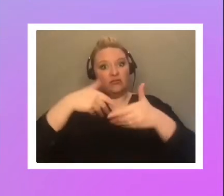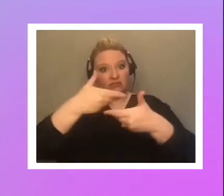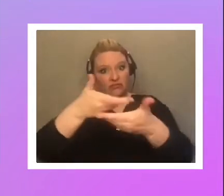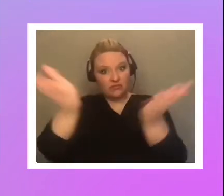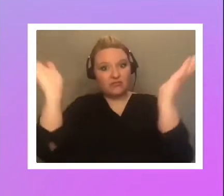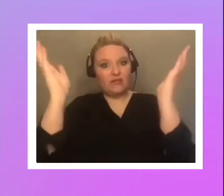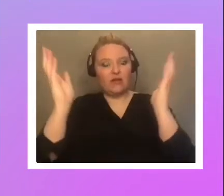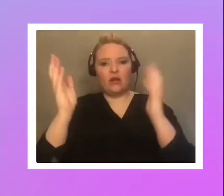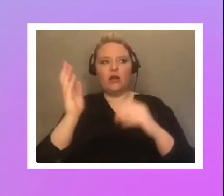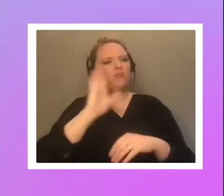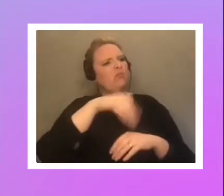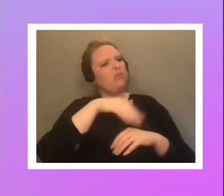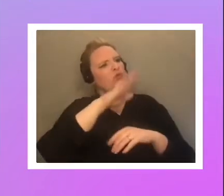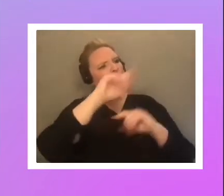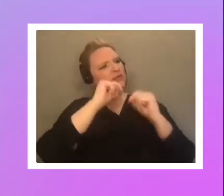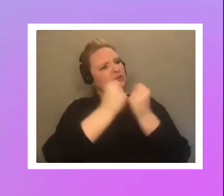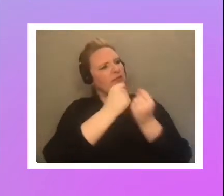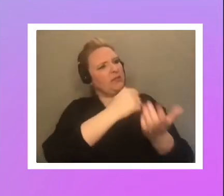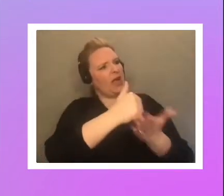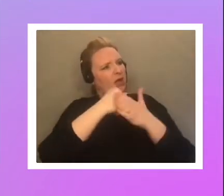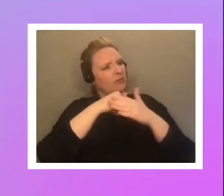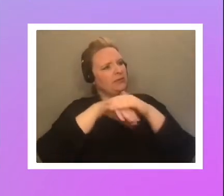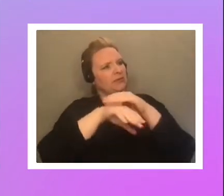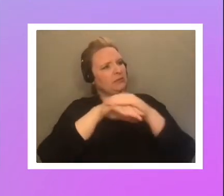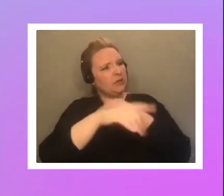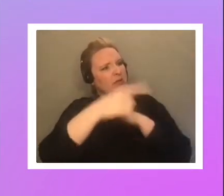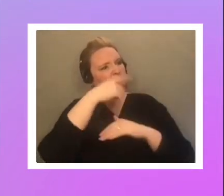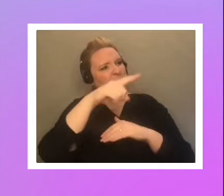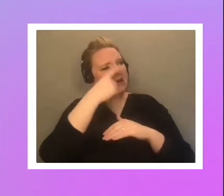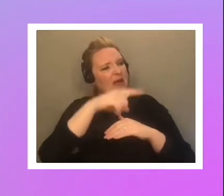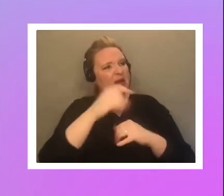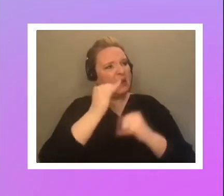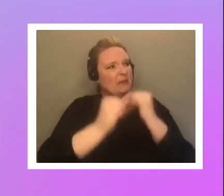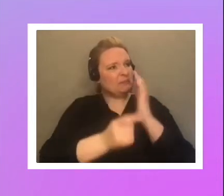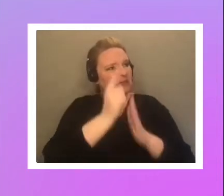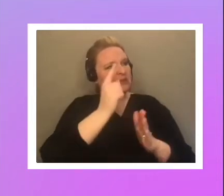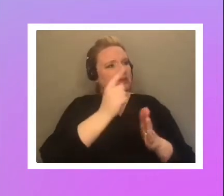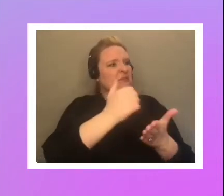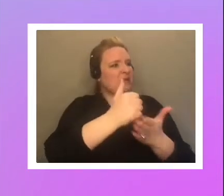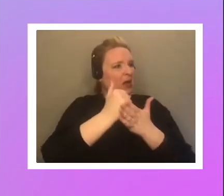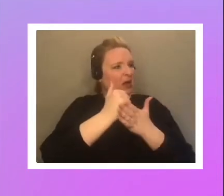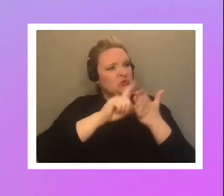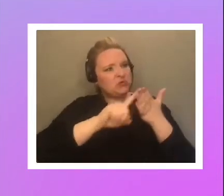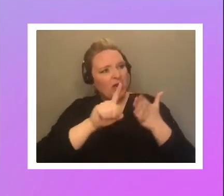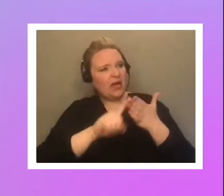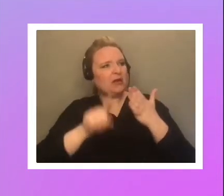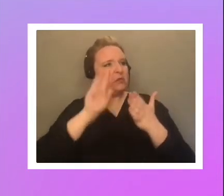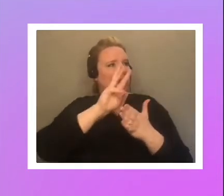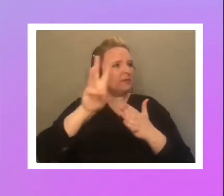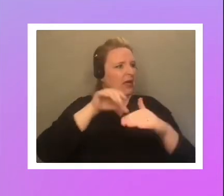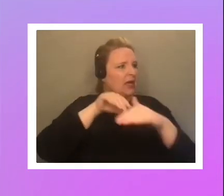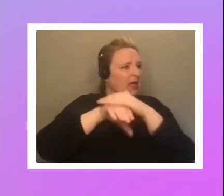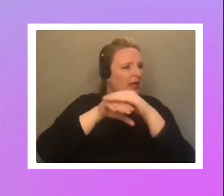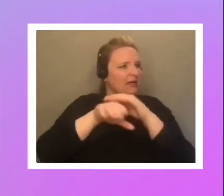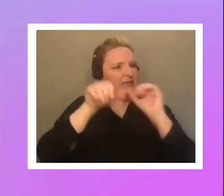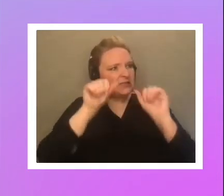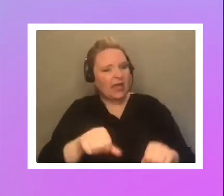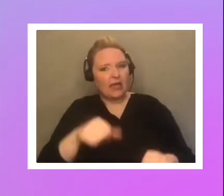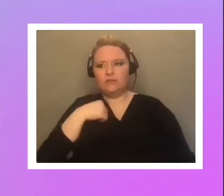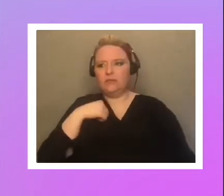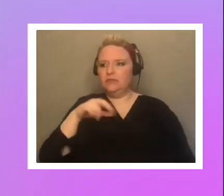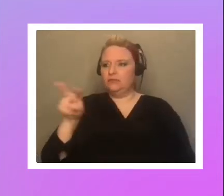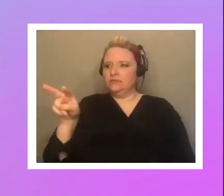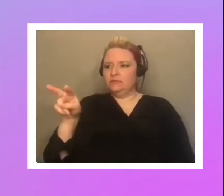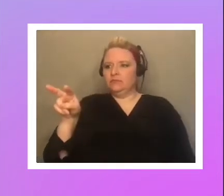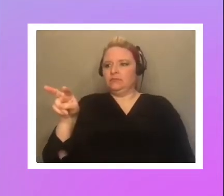say, can your team help us check this site and make sure it's accessible? And that's when I want